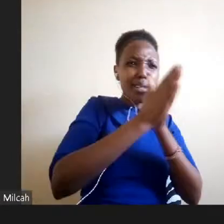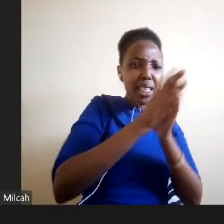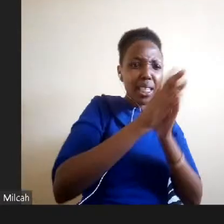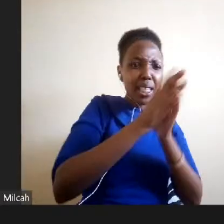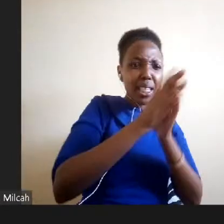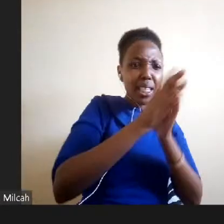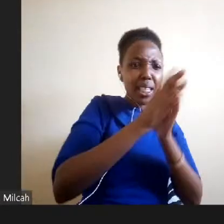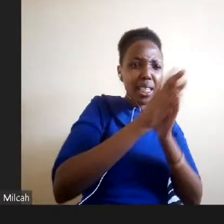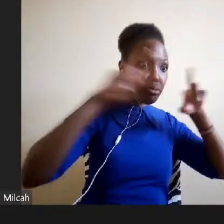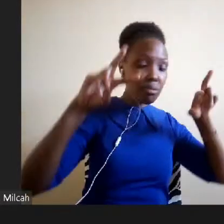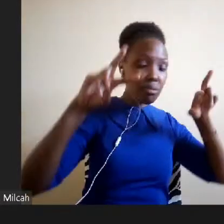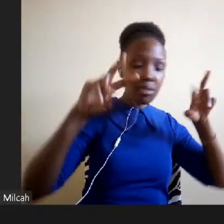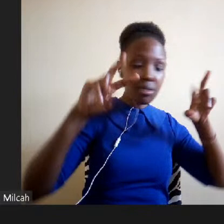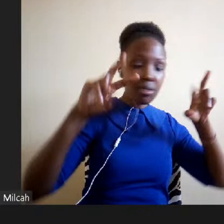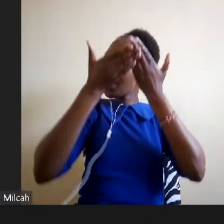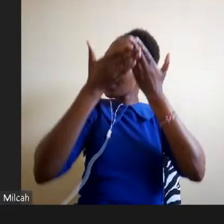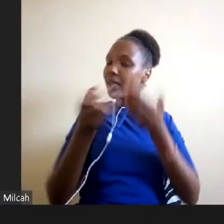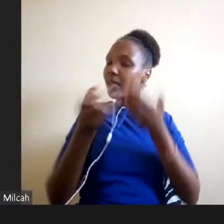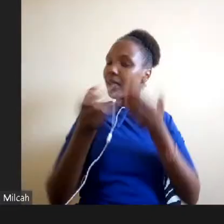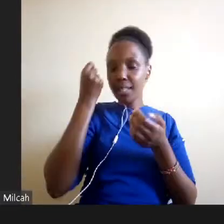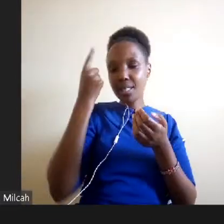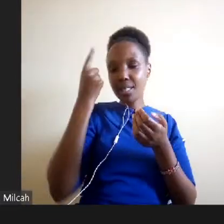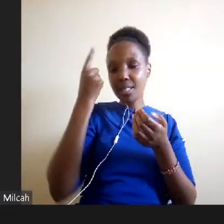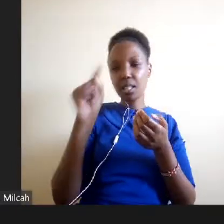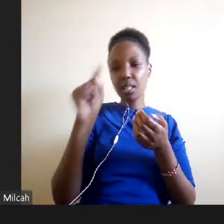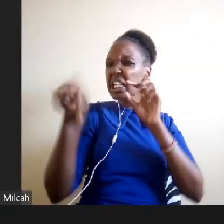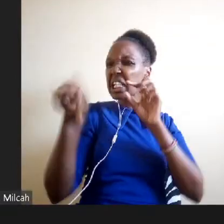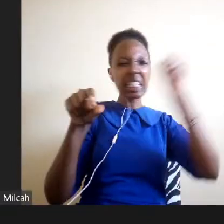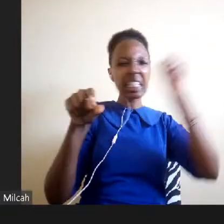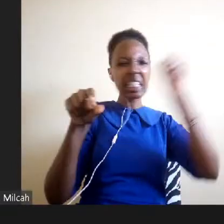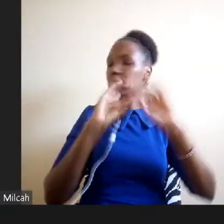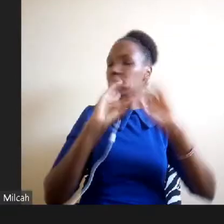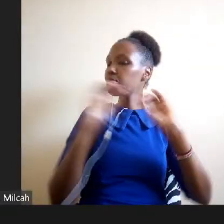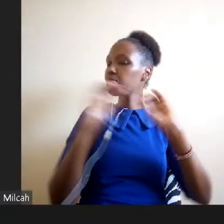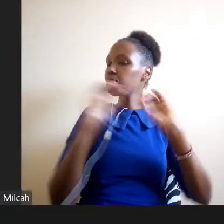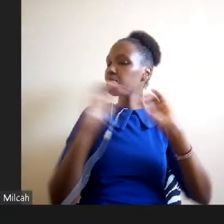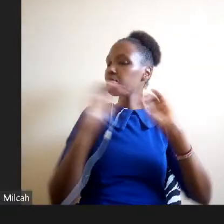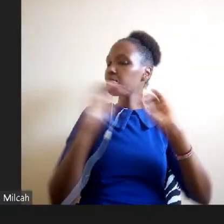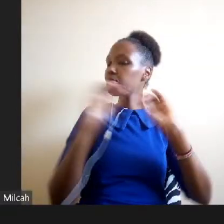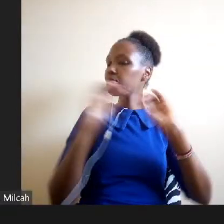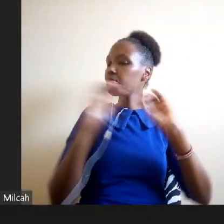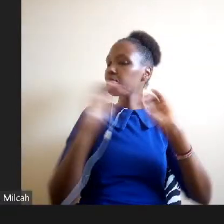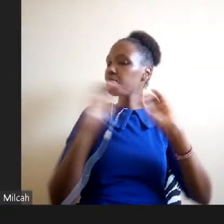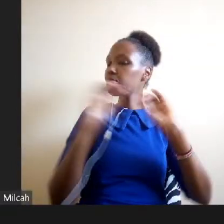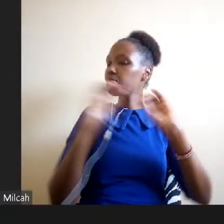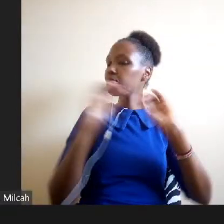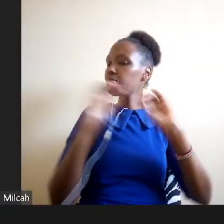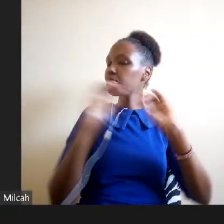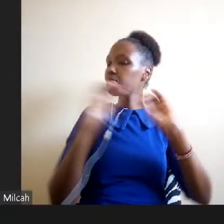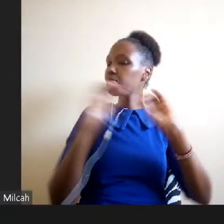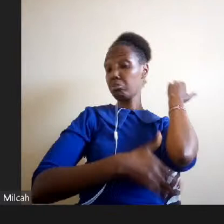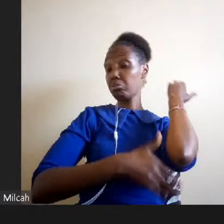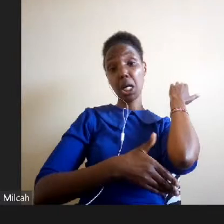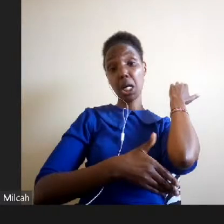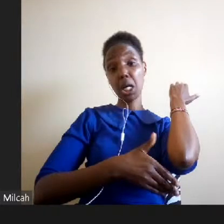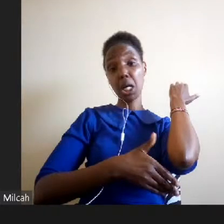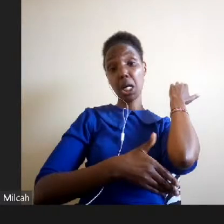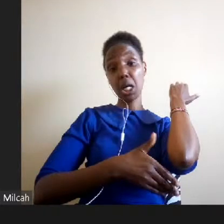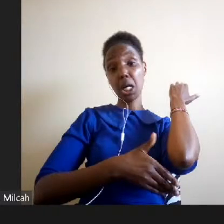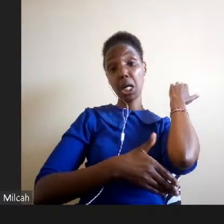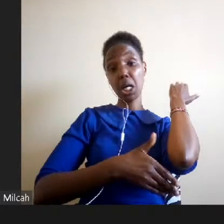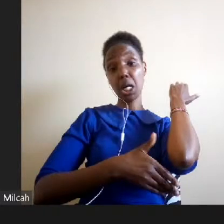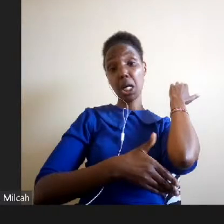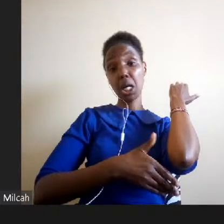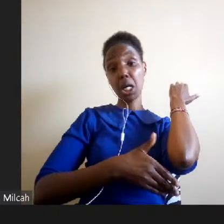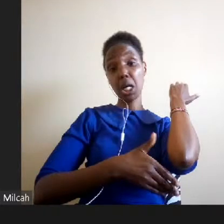them understand that they should not be clicking everything that pops, because some of those things are also malware. It could be consumerism, and we need to be able to